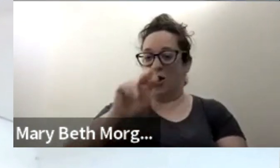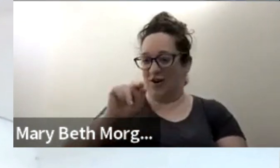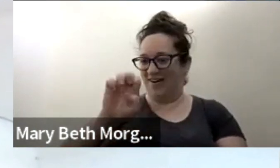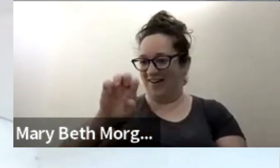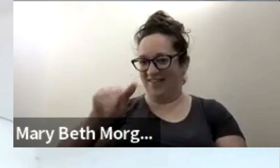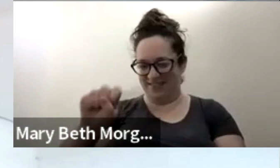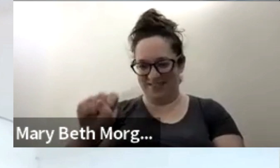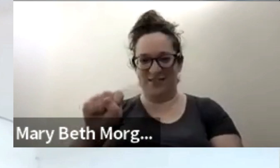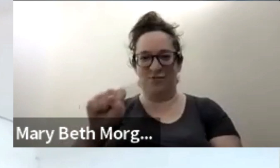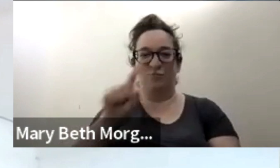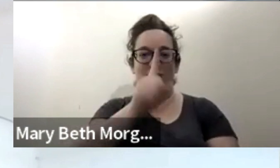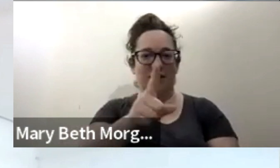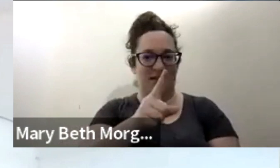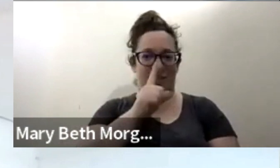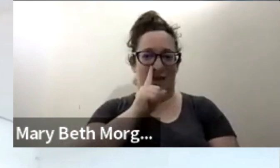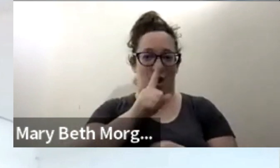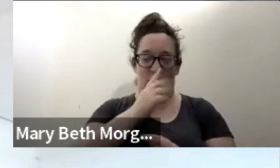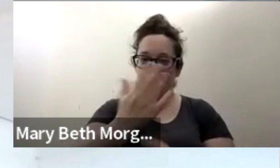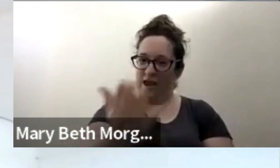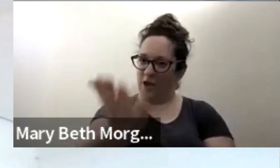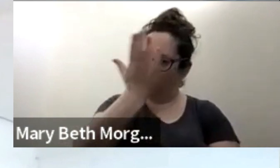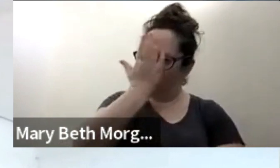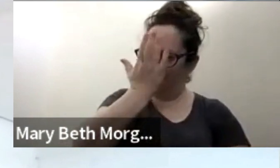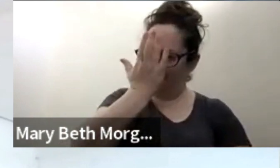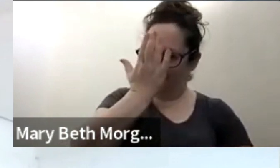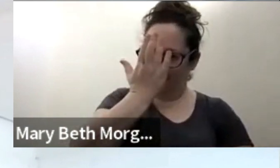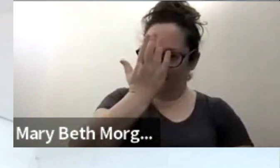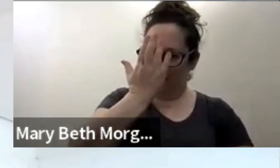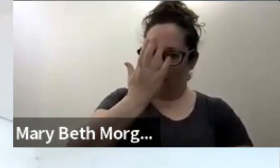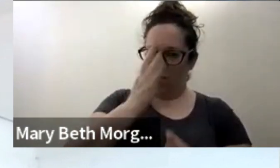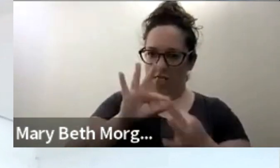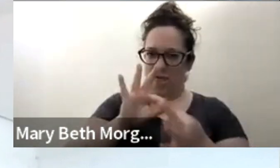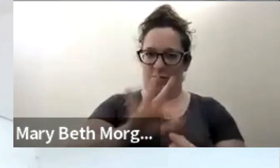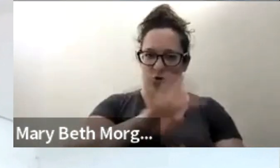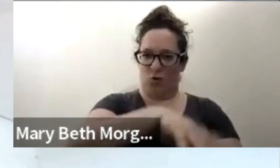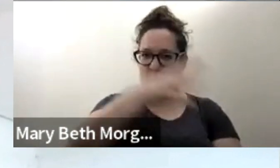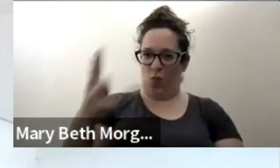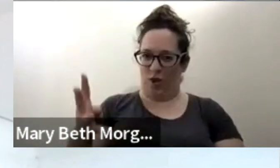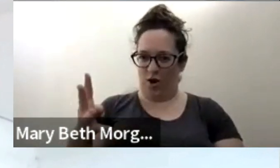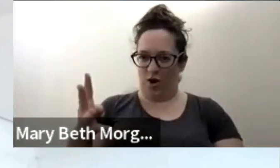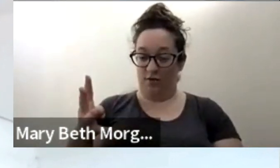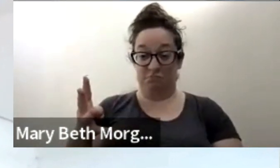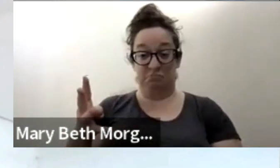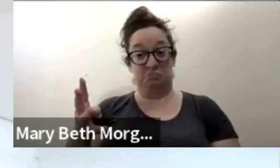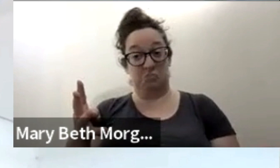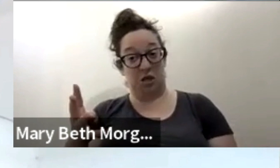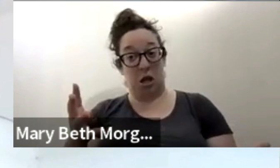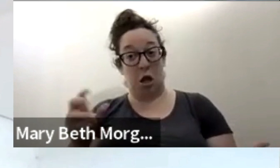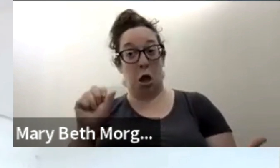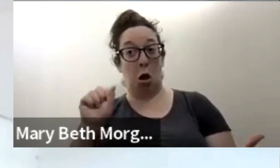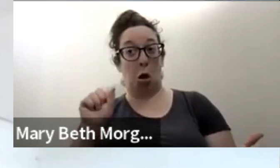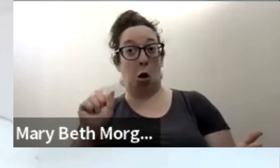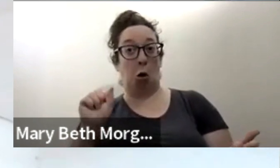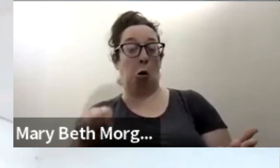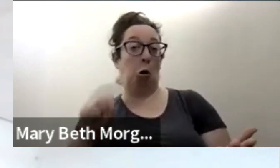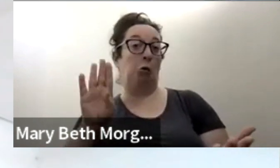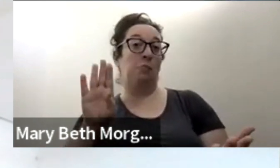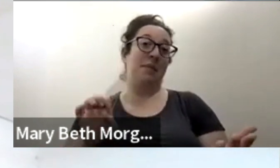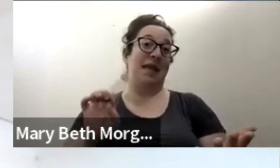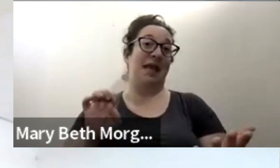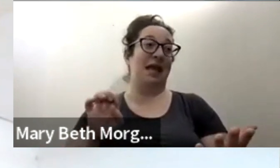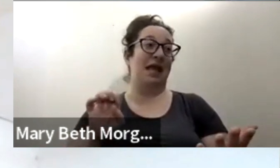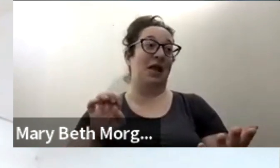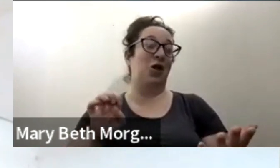face about the queerness of it. Even if you think that they may have been commissions, which is a perfectly reasonable thing to